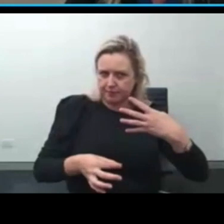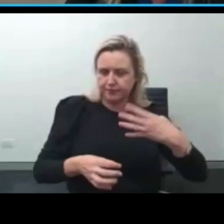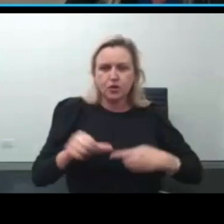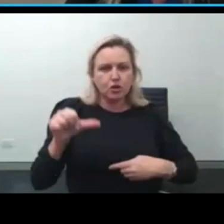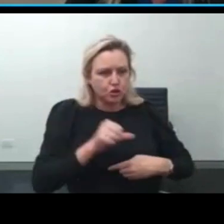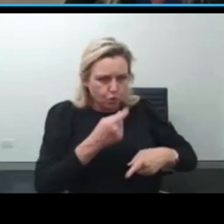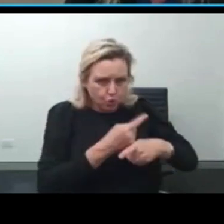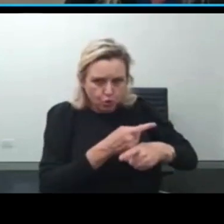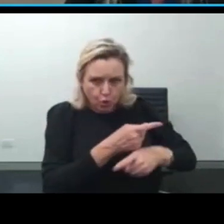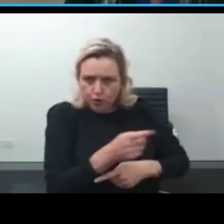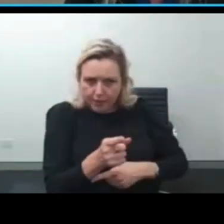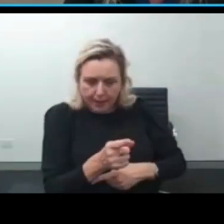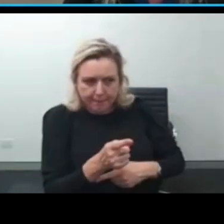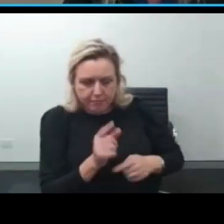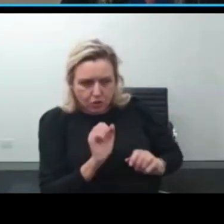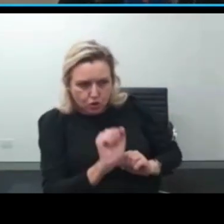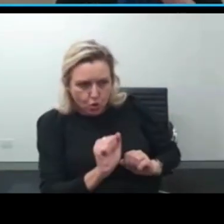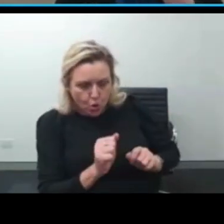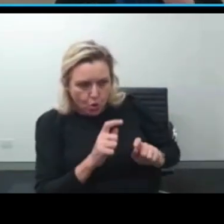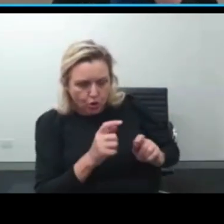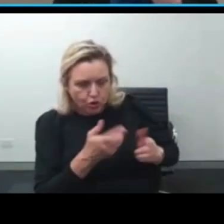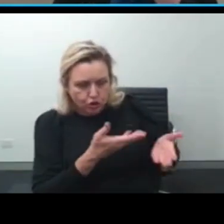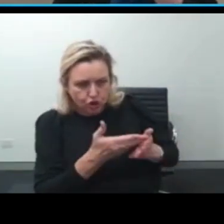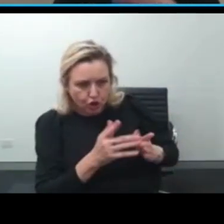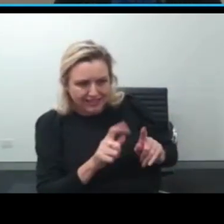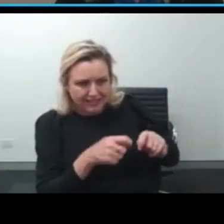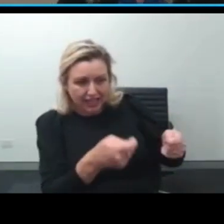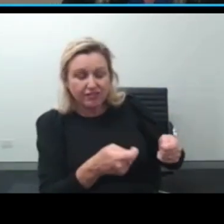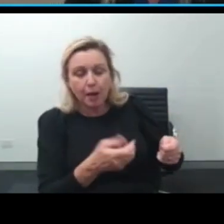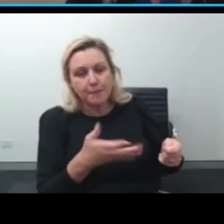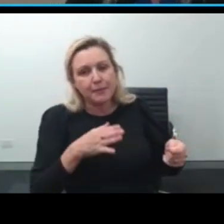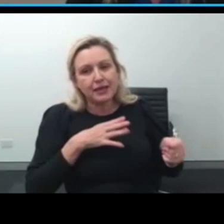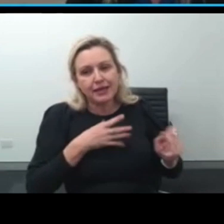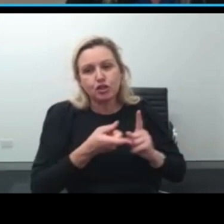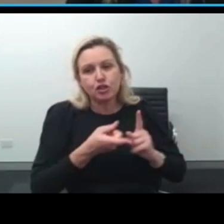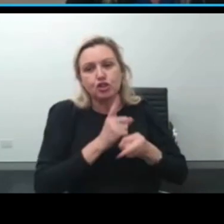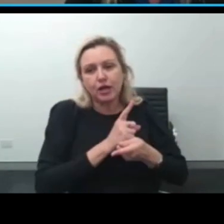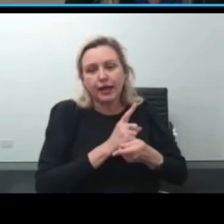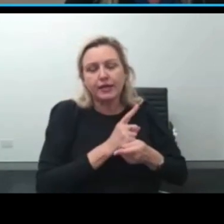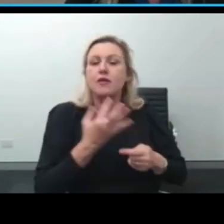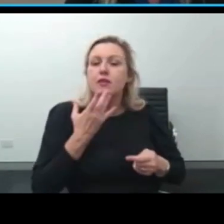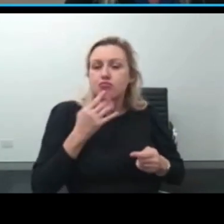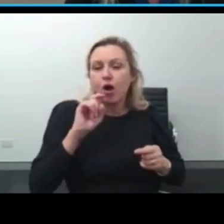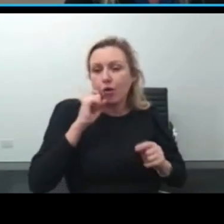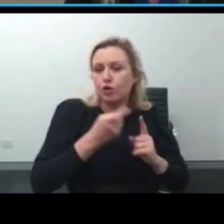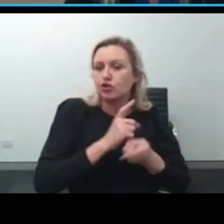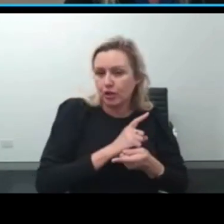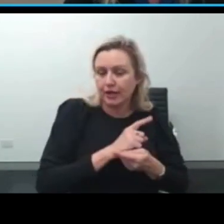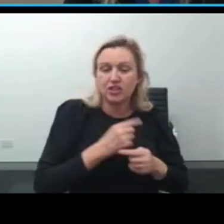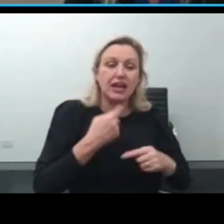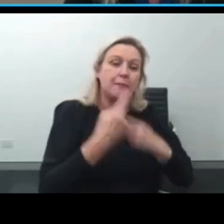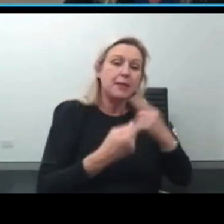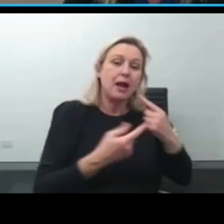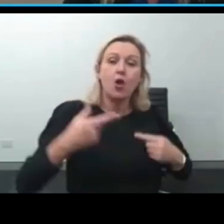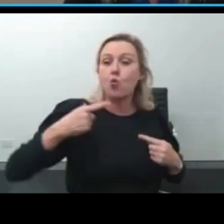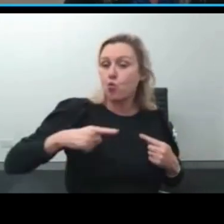care recipients how care and services delivered by some workers may need to change in terms of pricing, why prices will change,